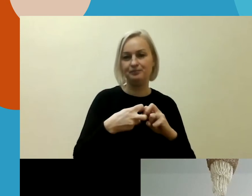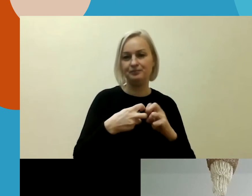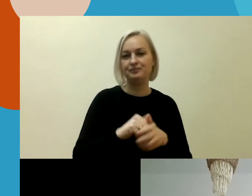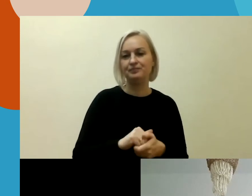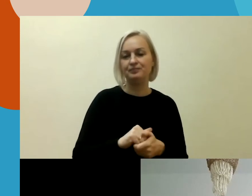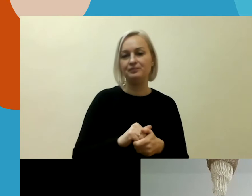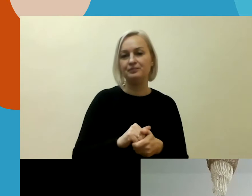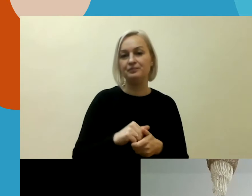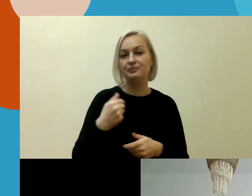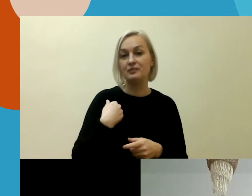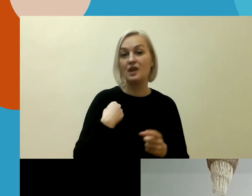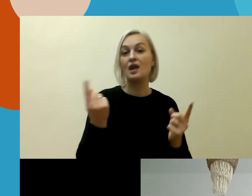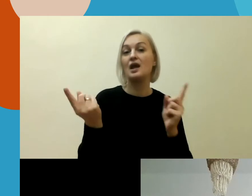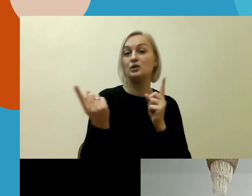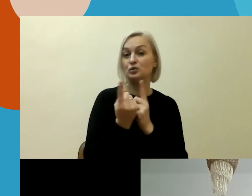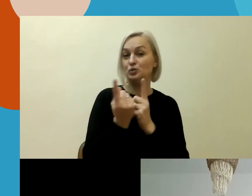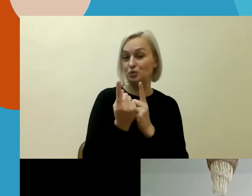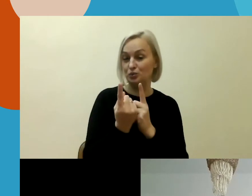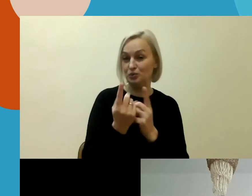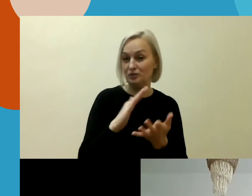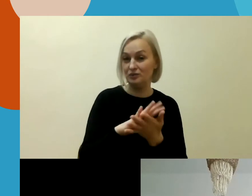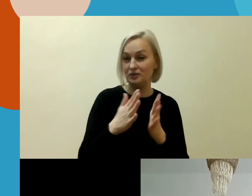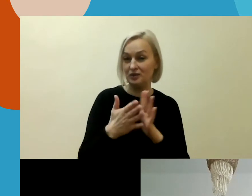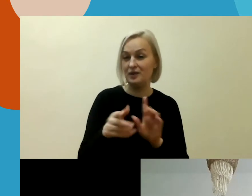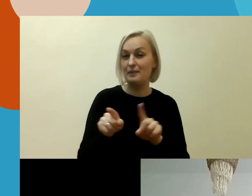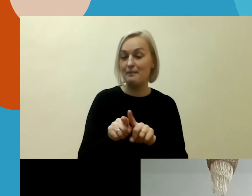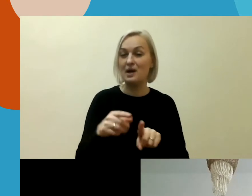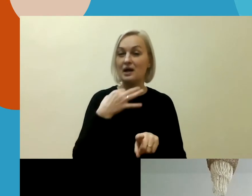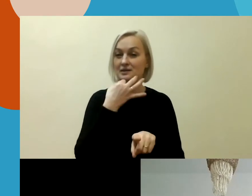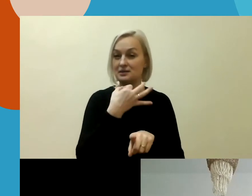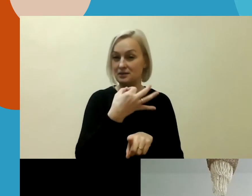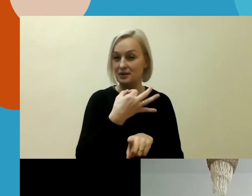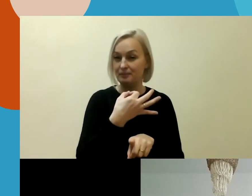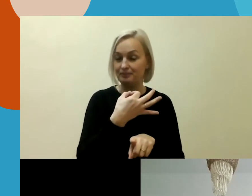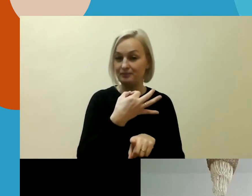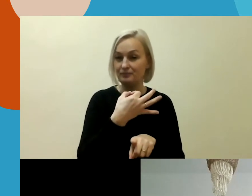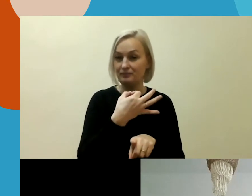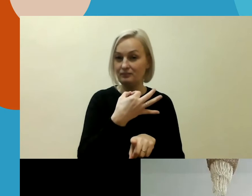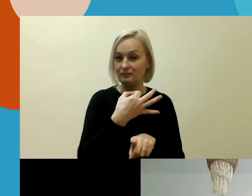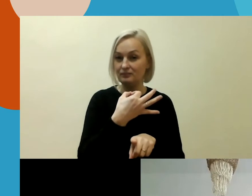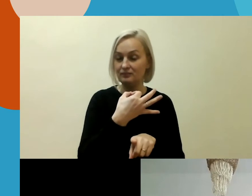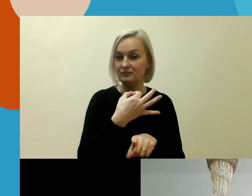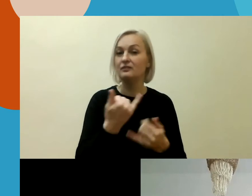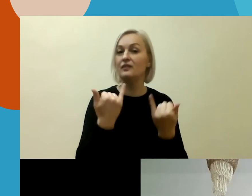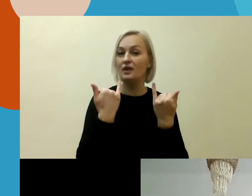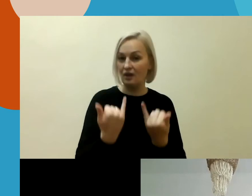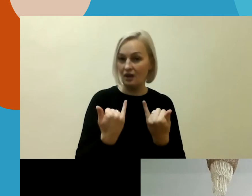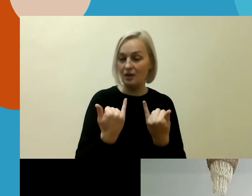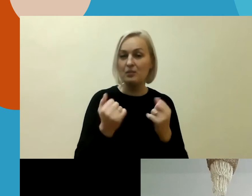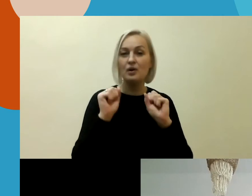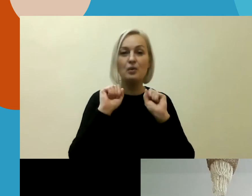how pretrial investigations are conducted. During the meetings, we used to stress